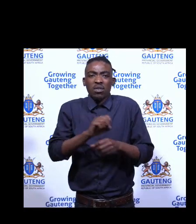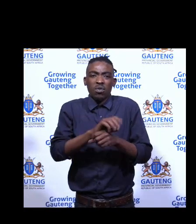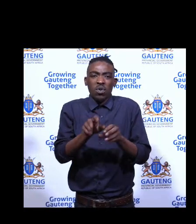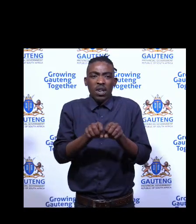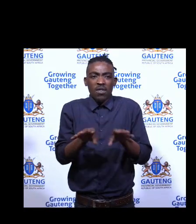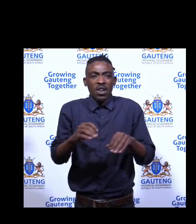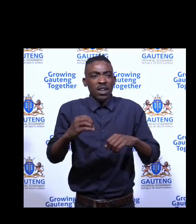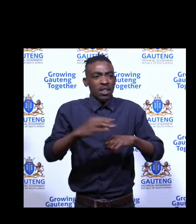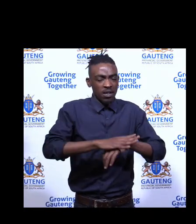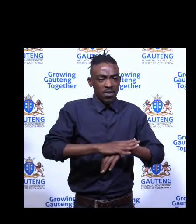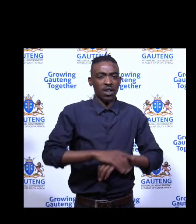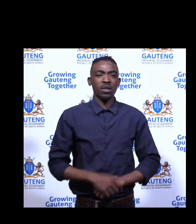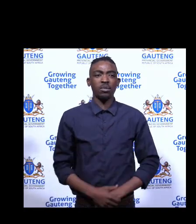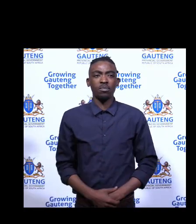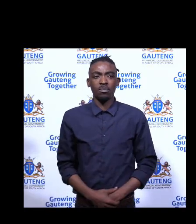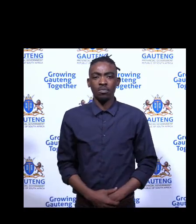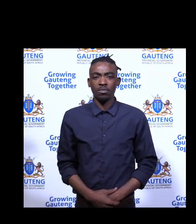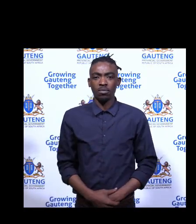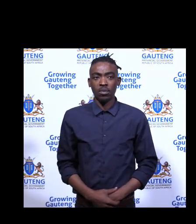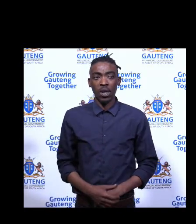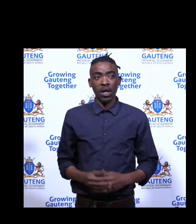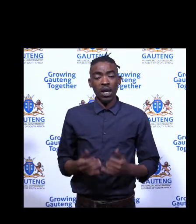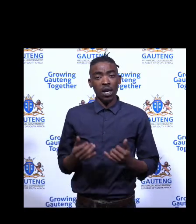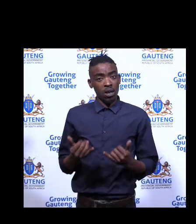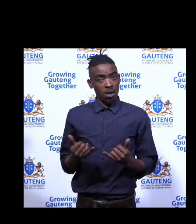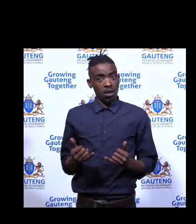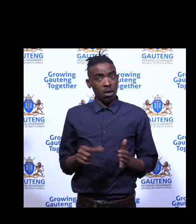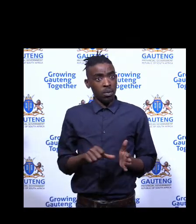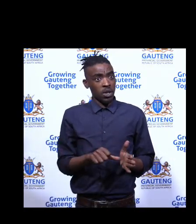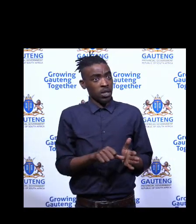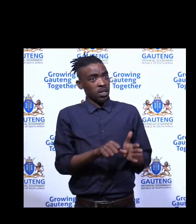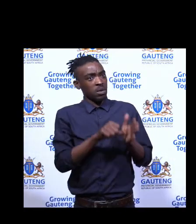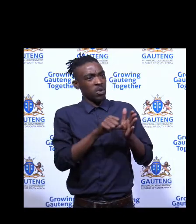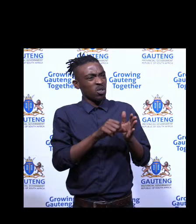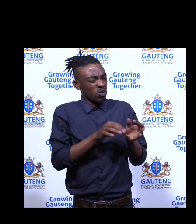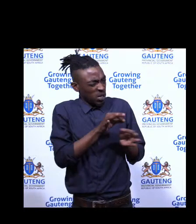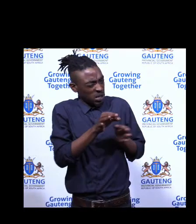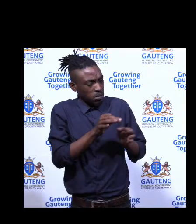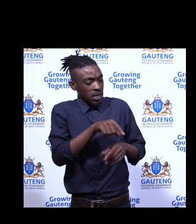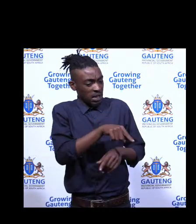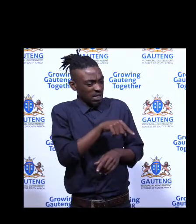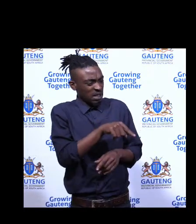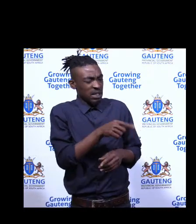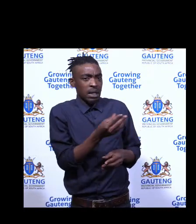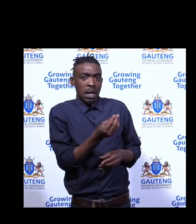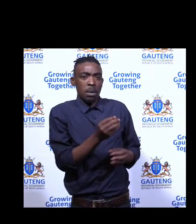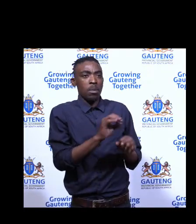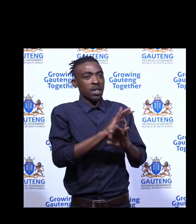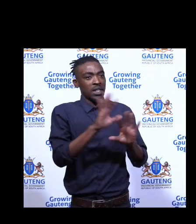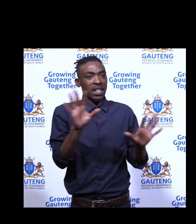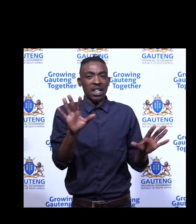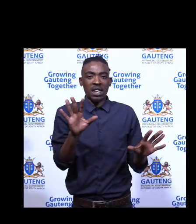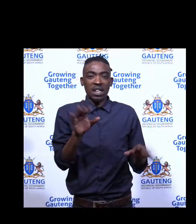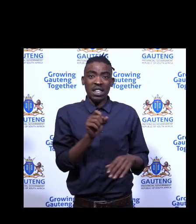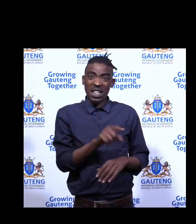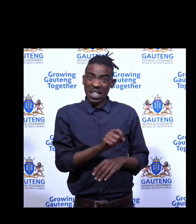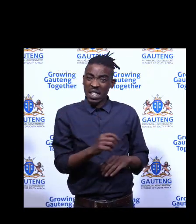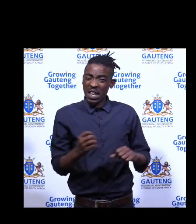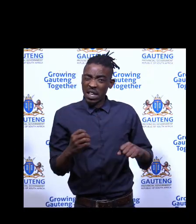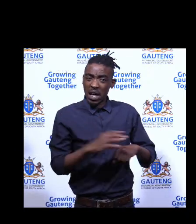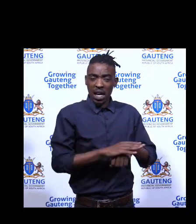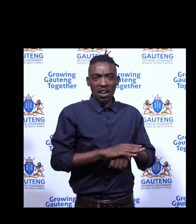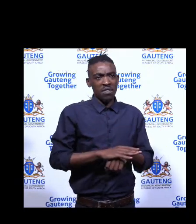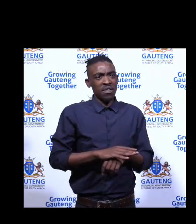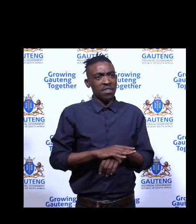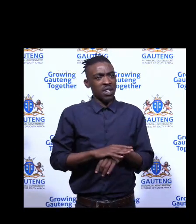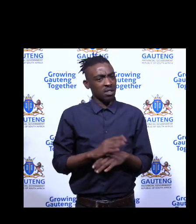maximum and then it went down. Now, it's very important to interpret these numbers correctly because that affects very seriously